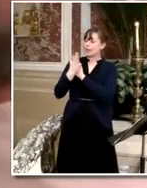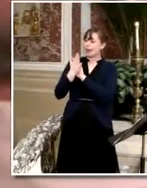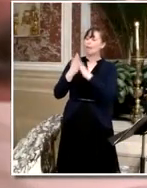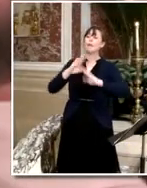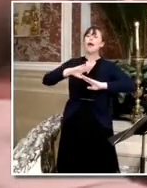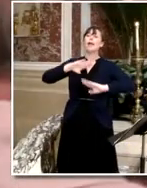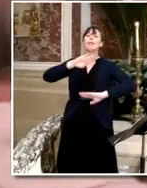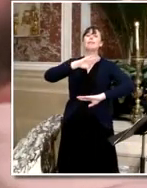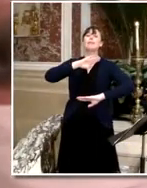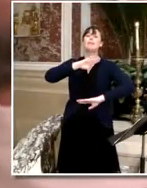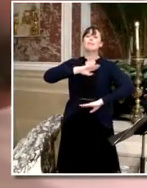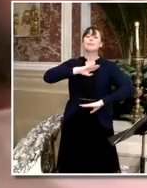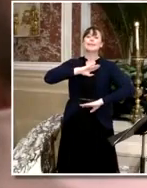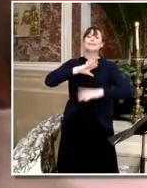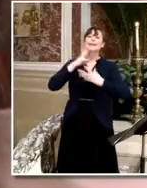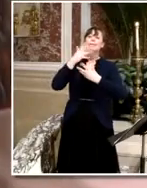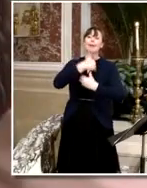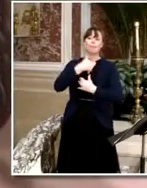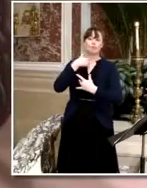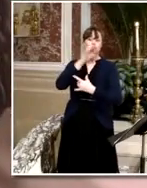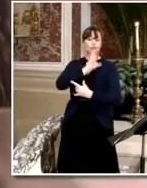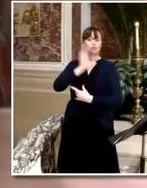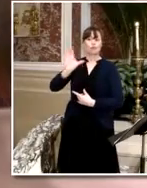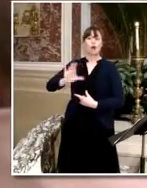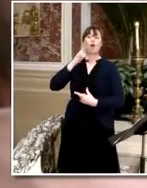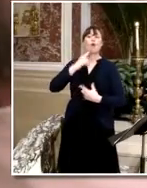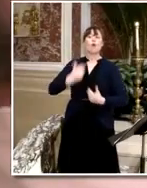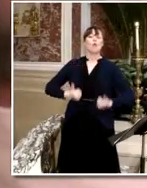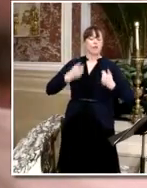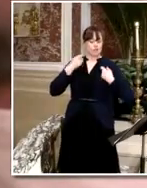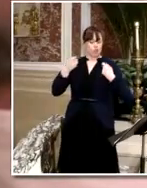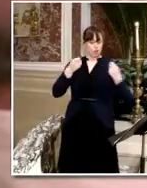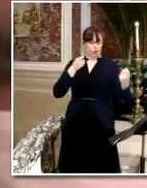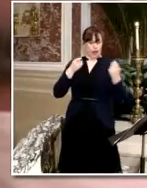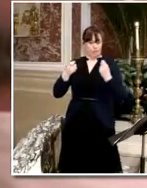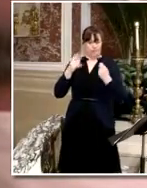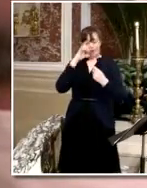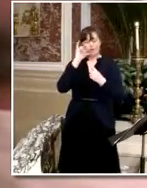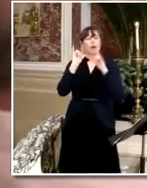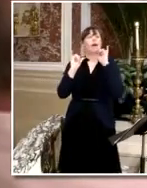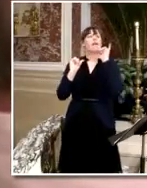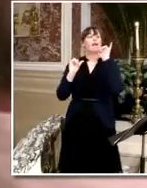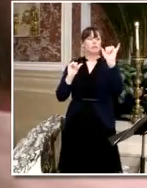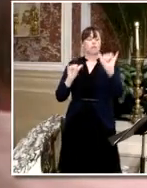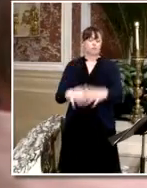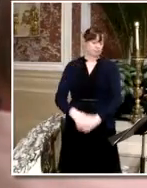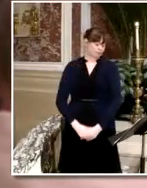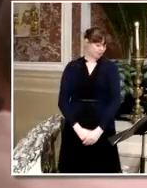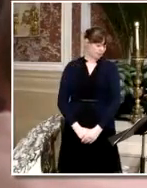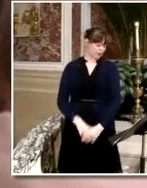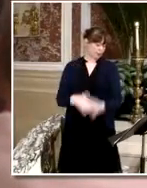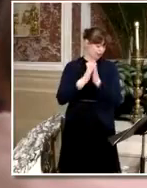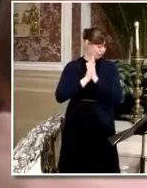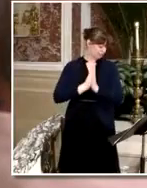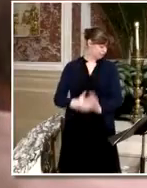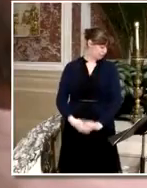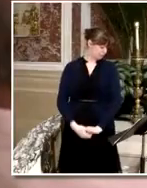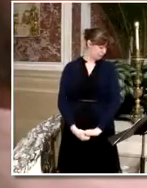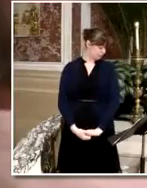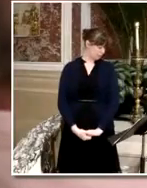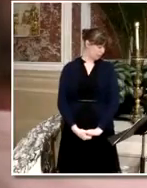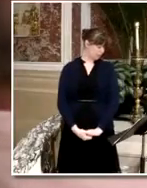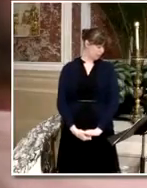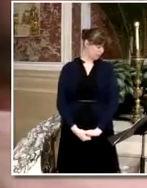pleasing fragrance of Christ, who lives and reigns forever and ever. Amen.